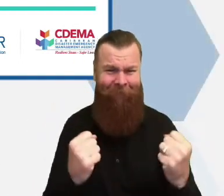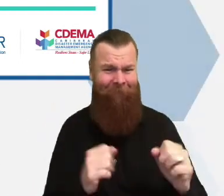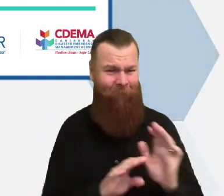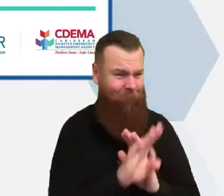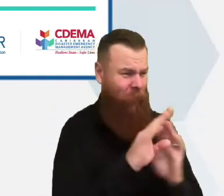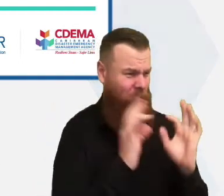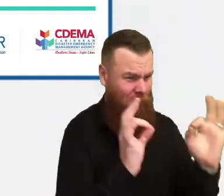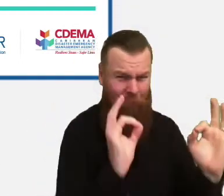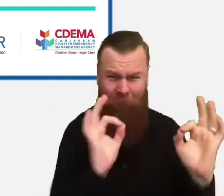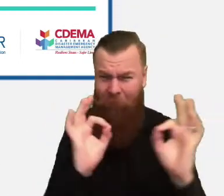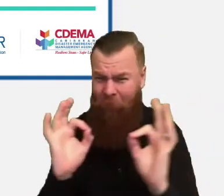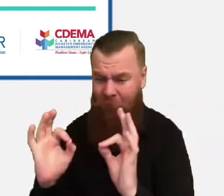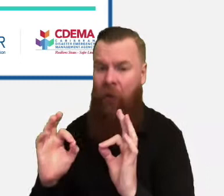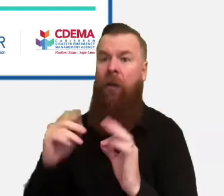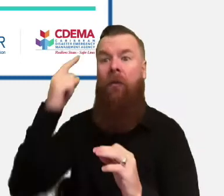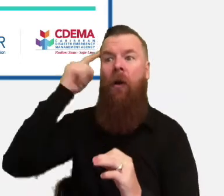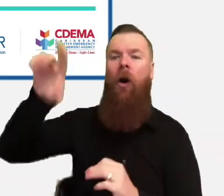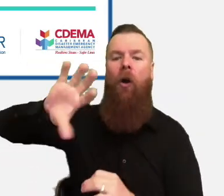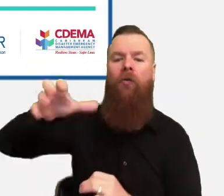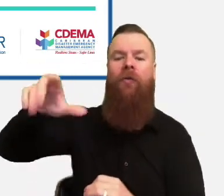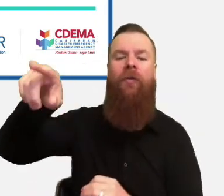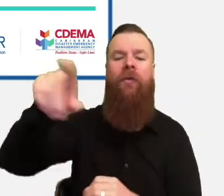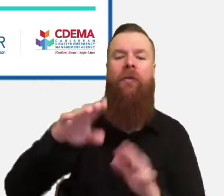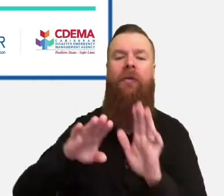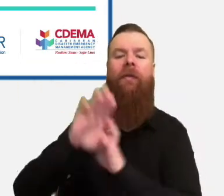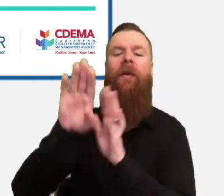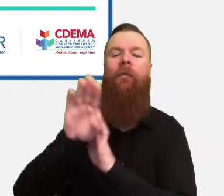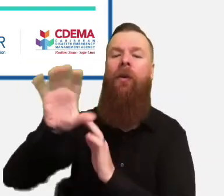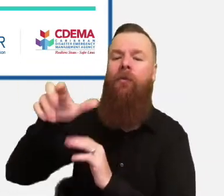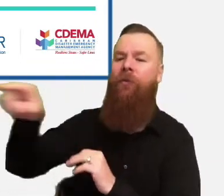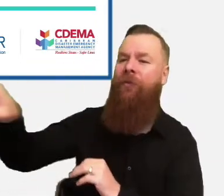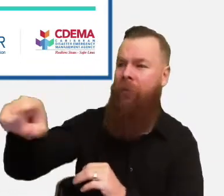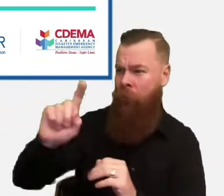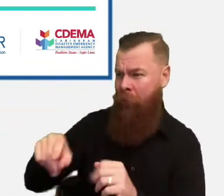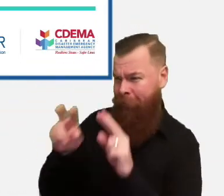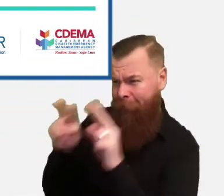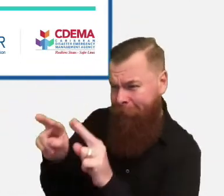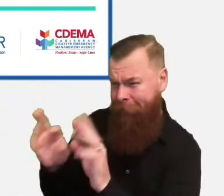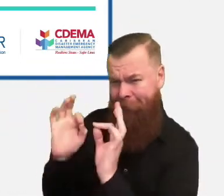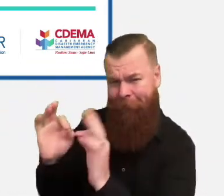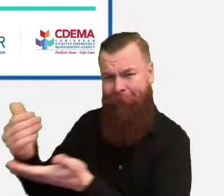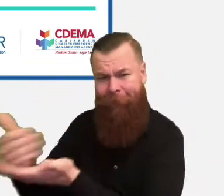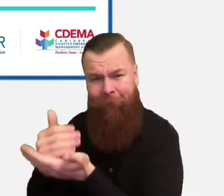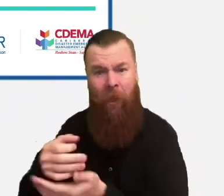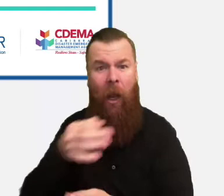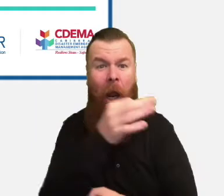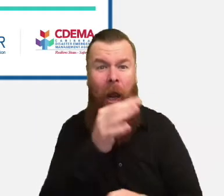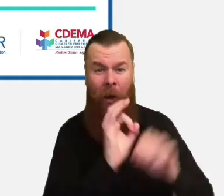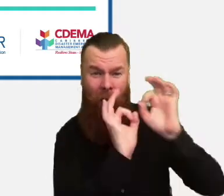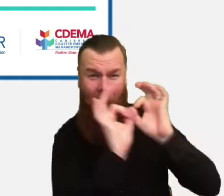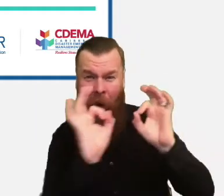the next 10 years. We also see that we have many goals for decarbonisation,